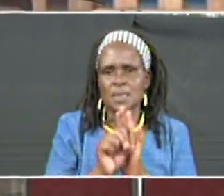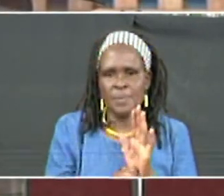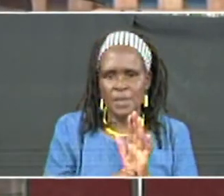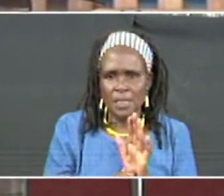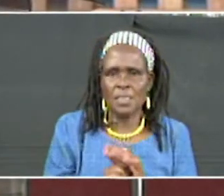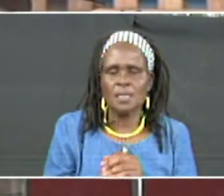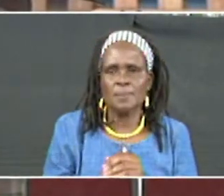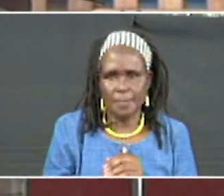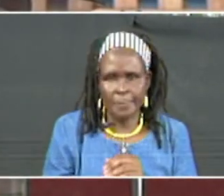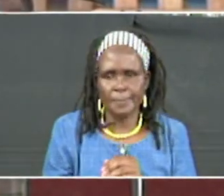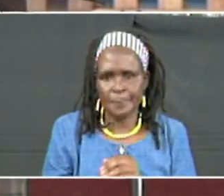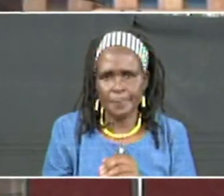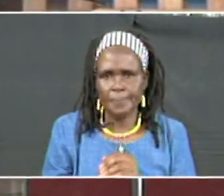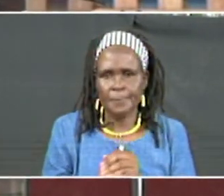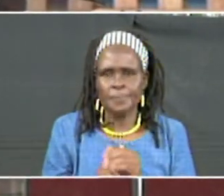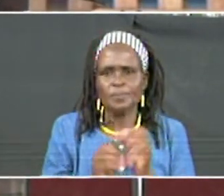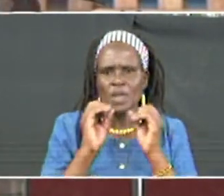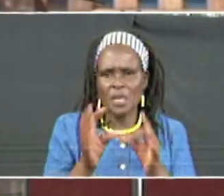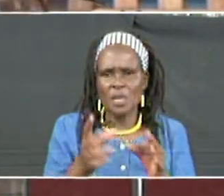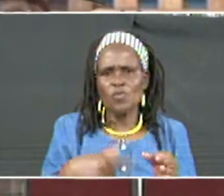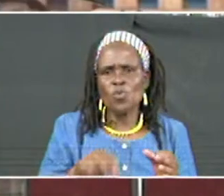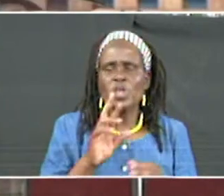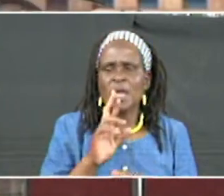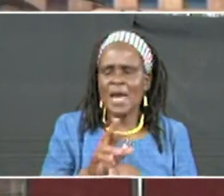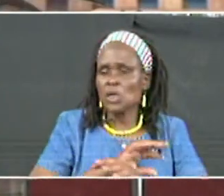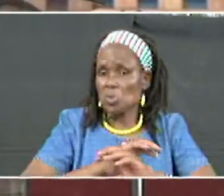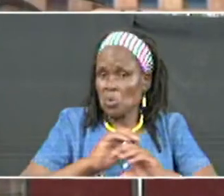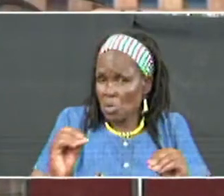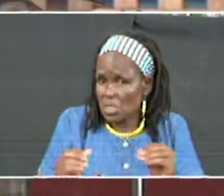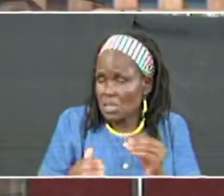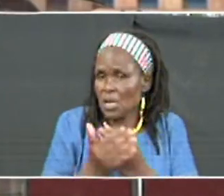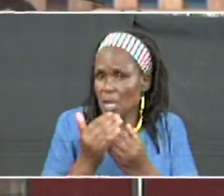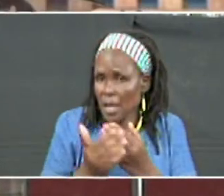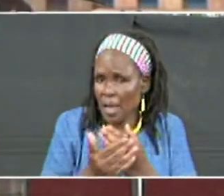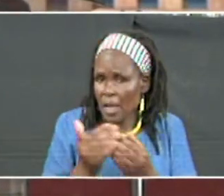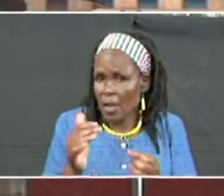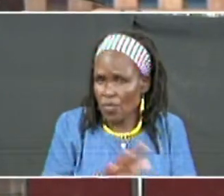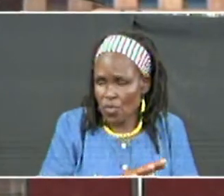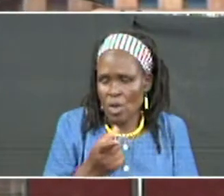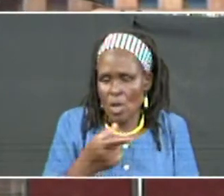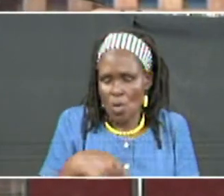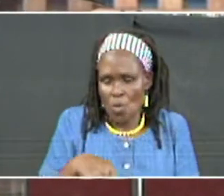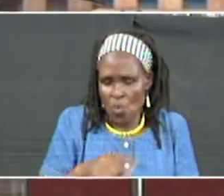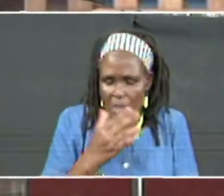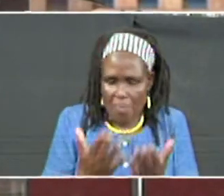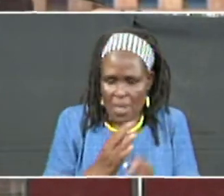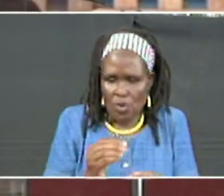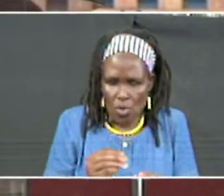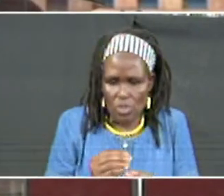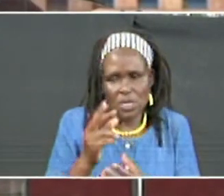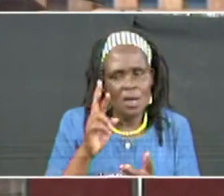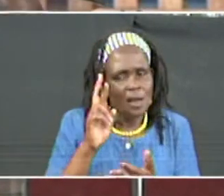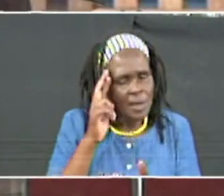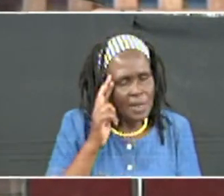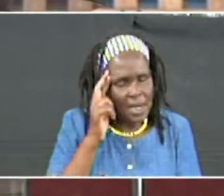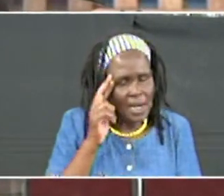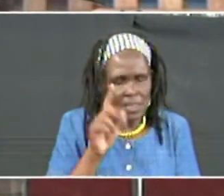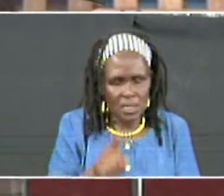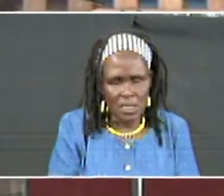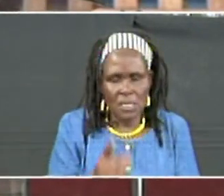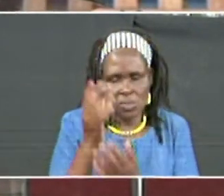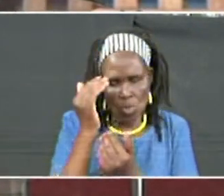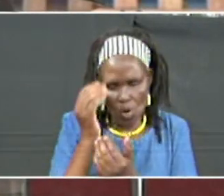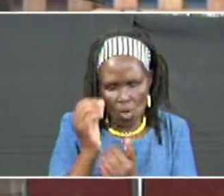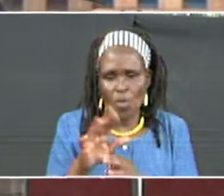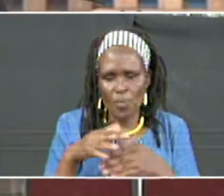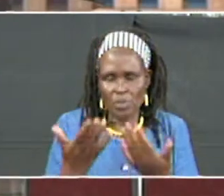sadly, if we are not careful, we may not realize this hope. For there is something that